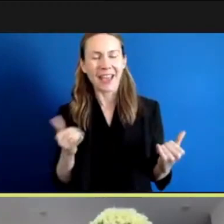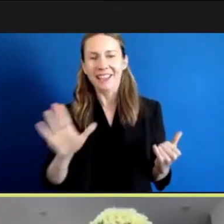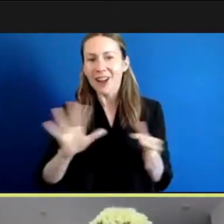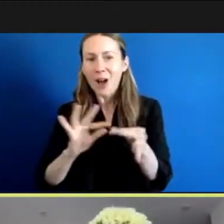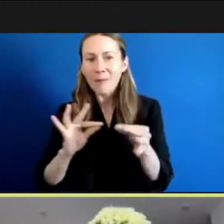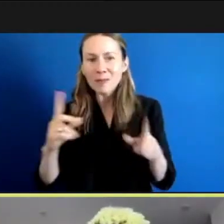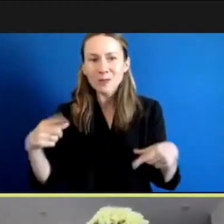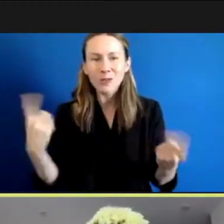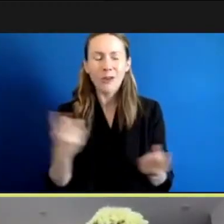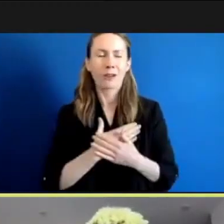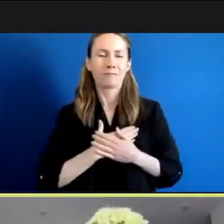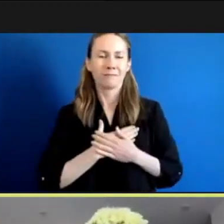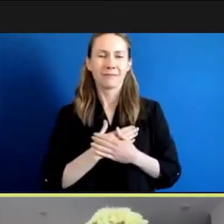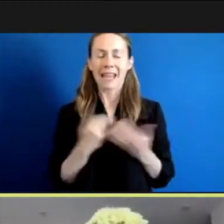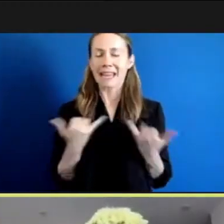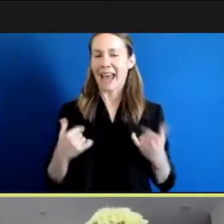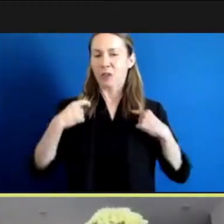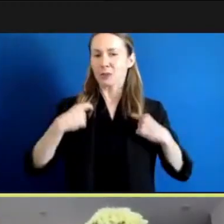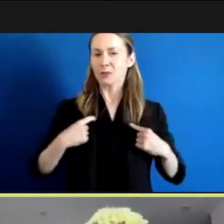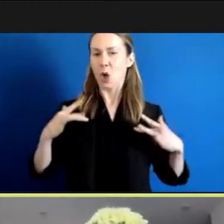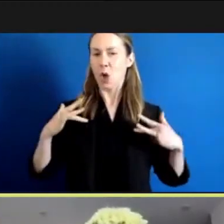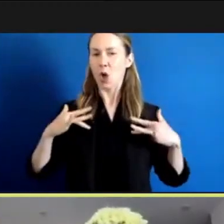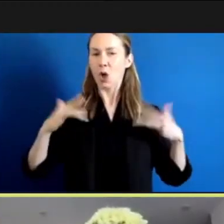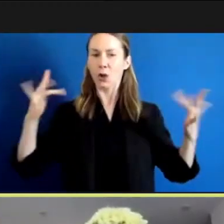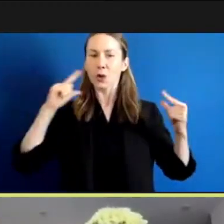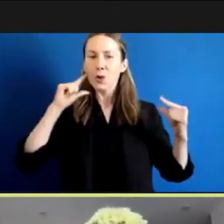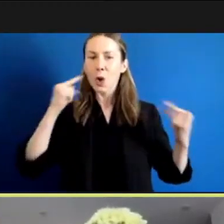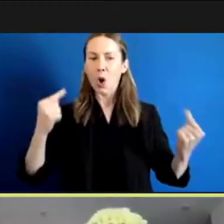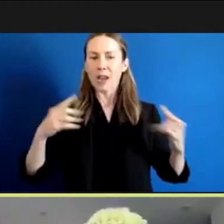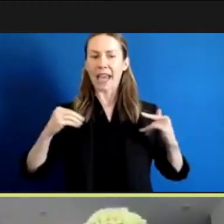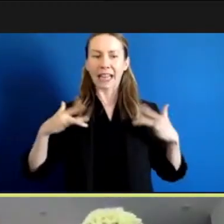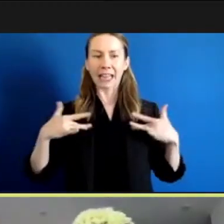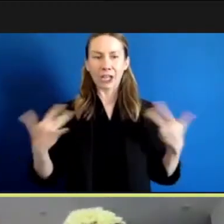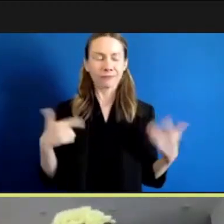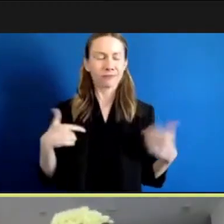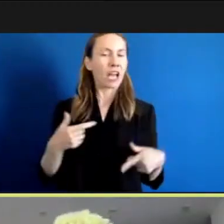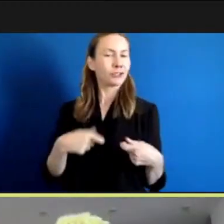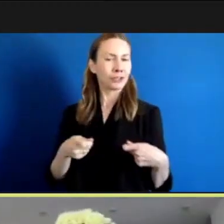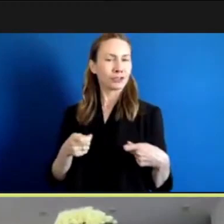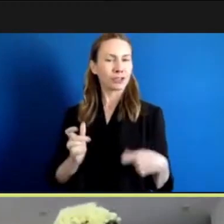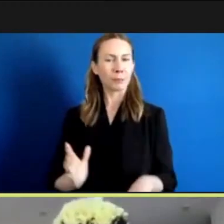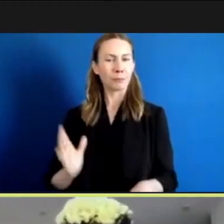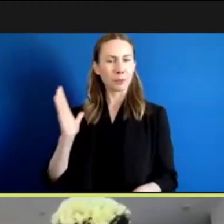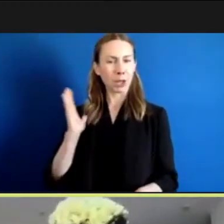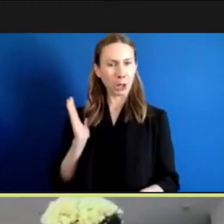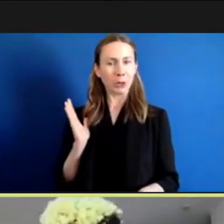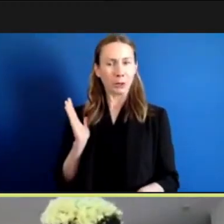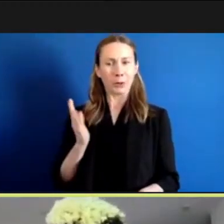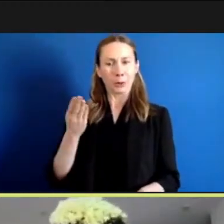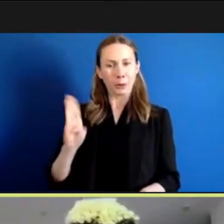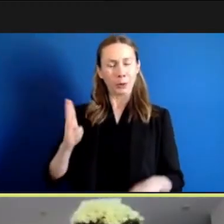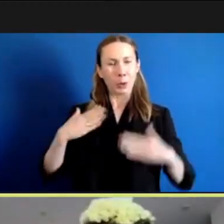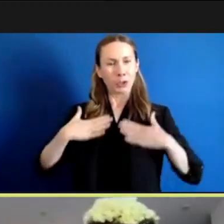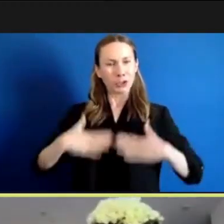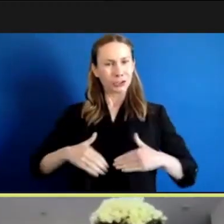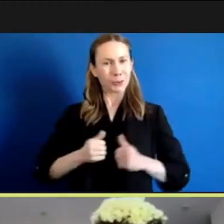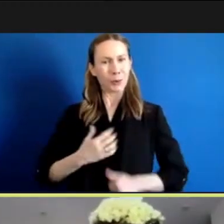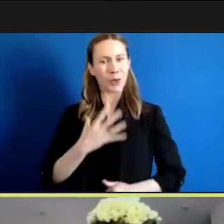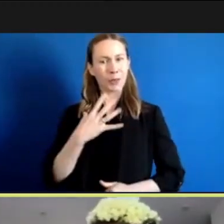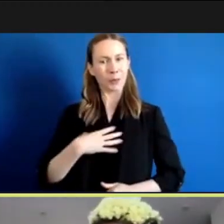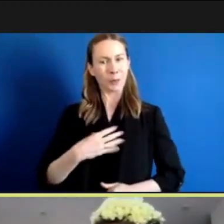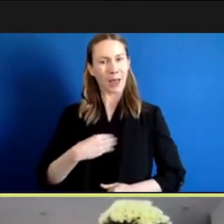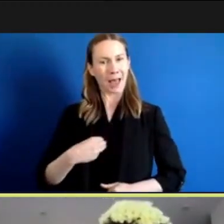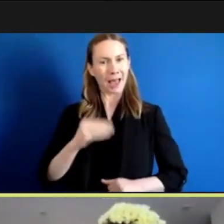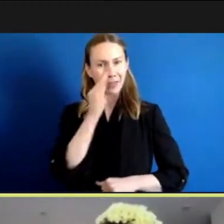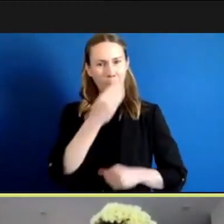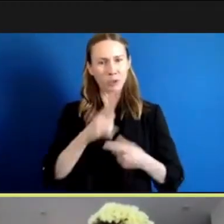And also, I'm now wearing a gold top with glitter, just so everybody knows it has changed from the blue shirt with white flowers. So I think the